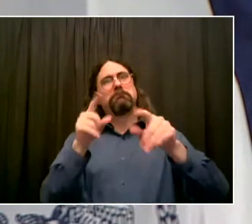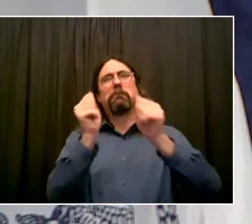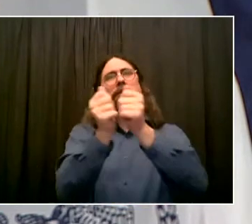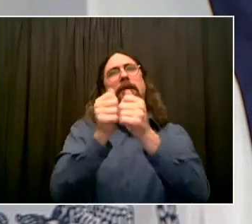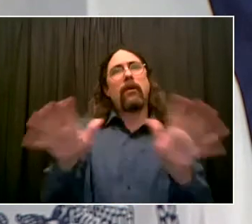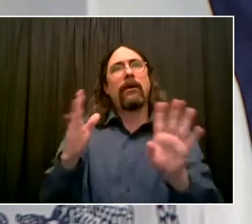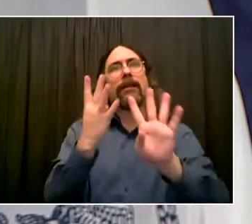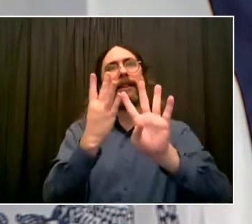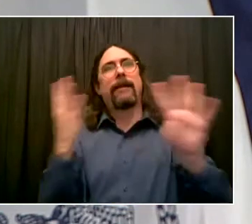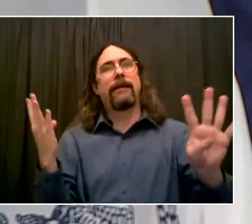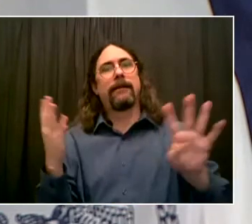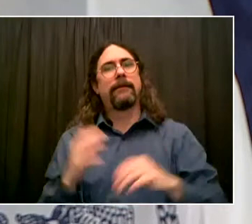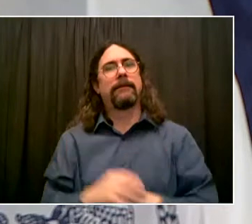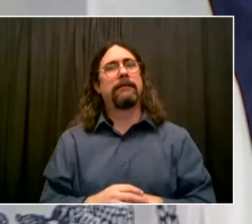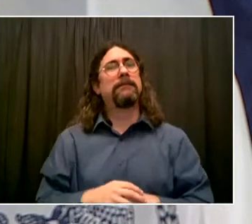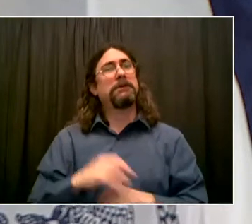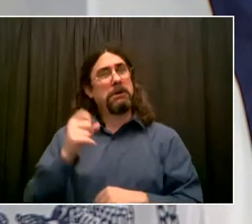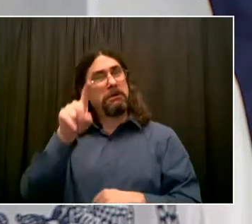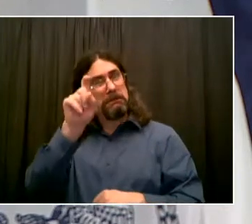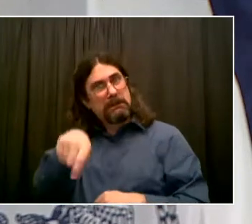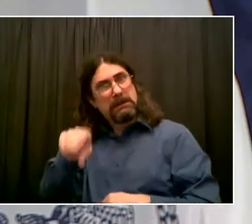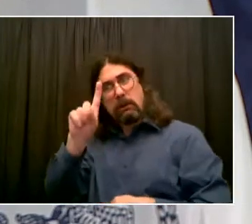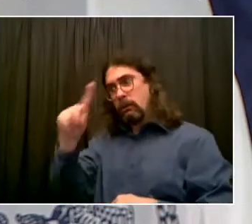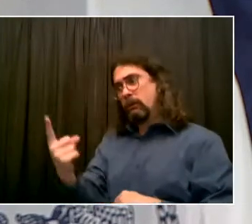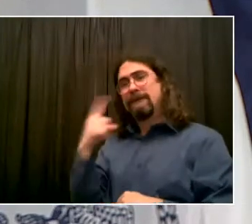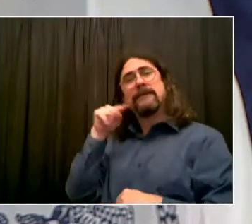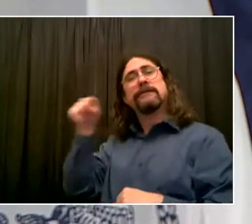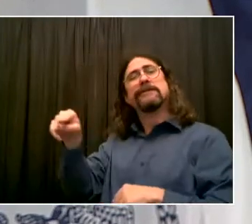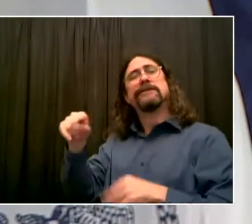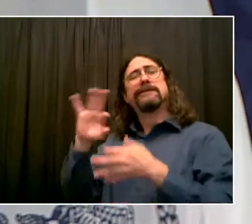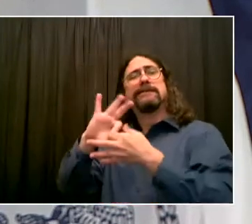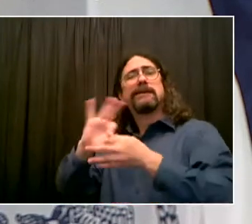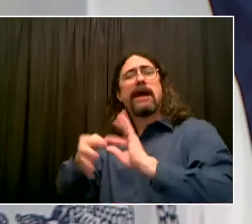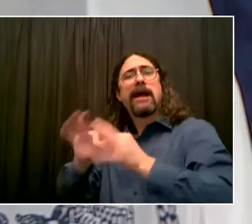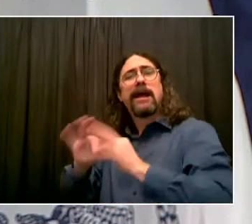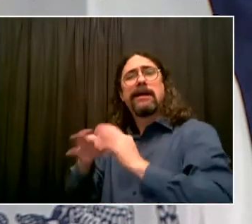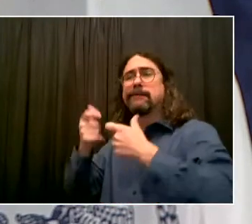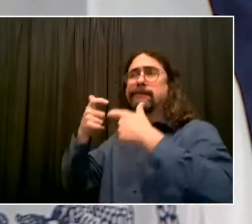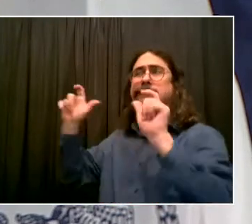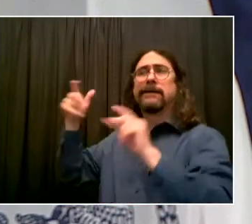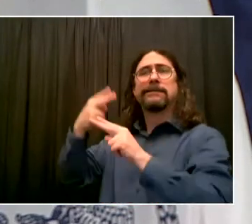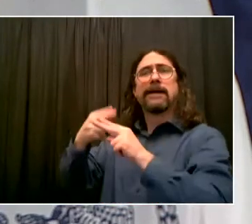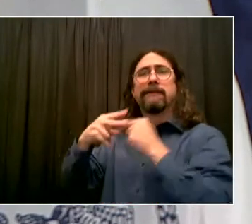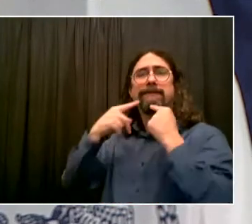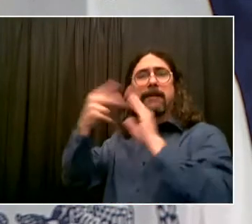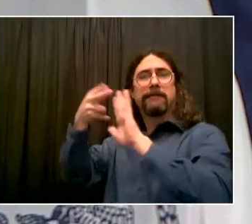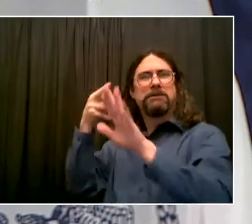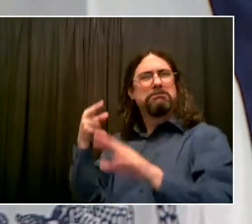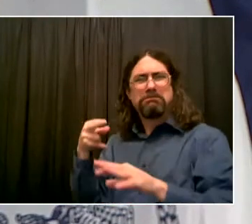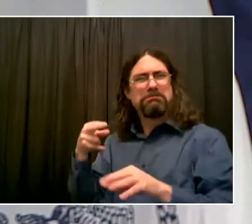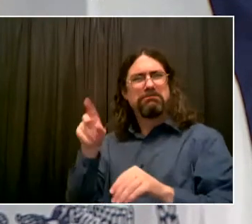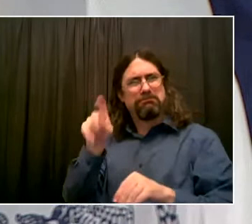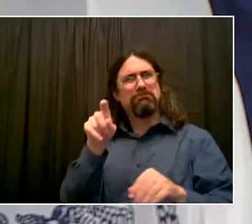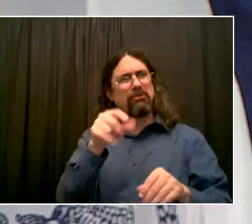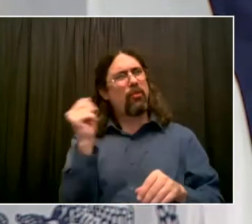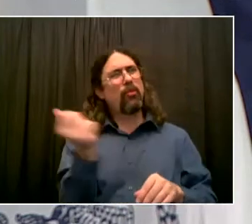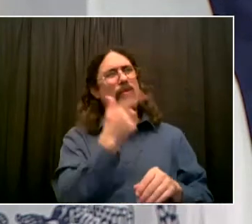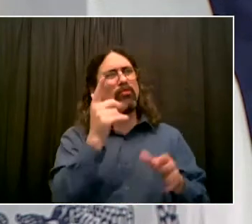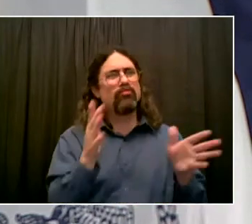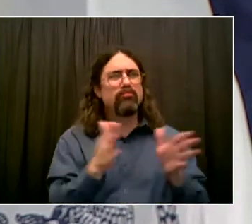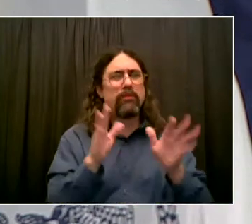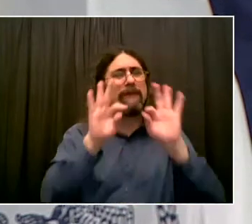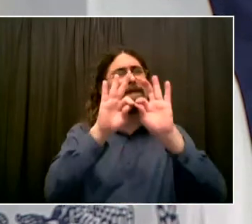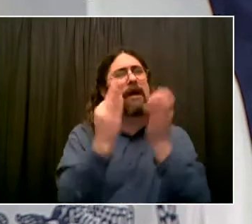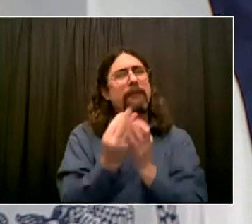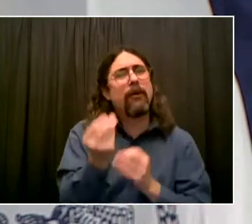on the Upper West Side, and people were so happy to be there, and they love the convenience of just being able to walk in. I want to remind all New Yorkers, if you